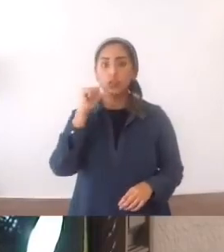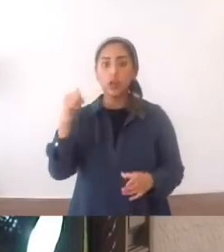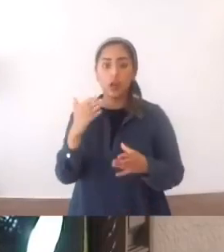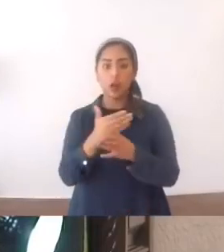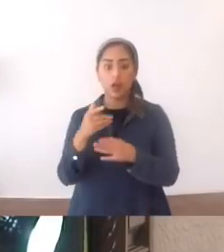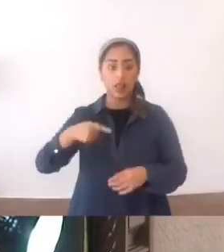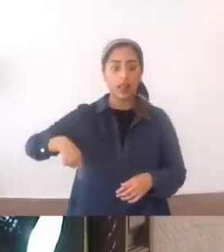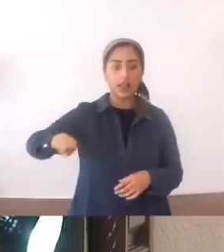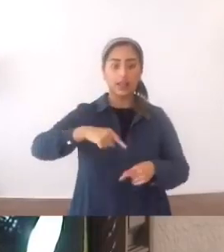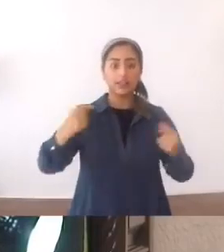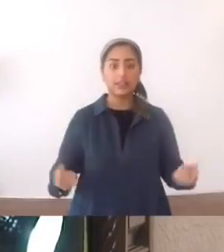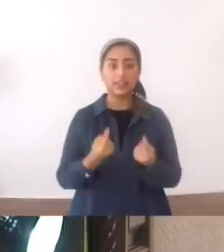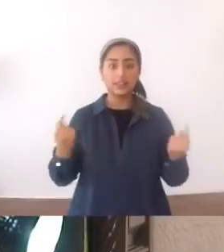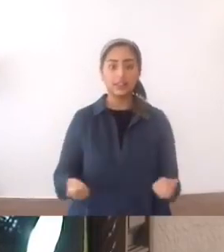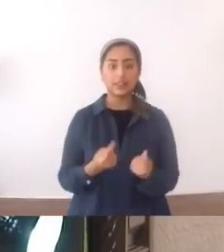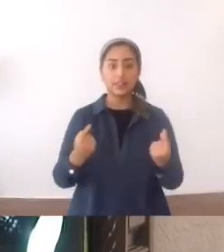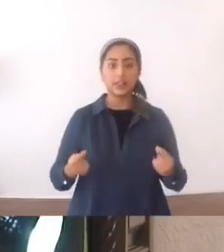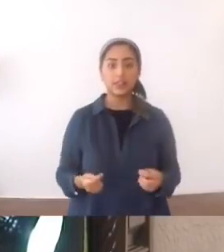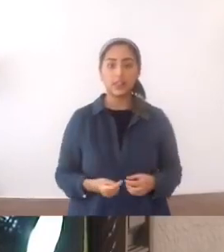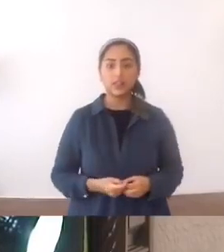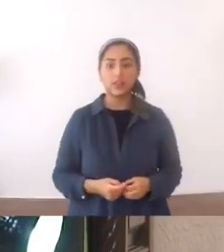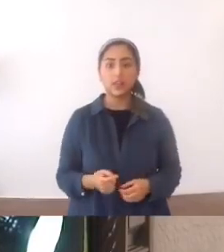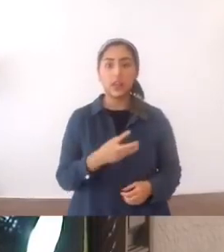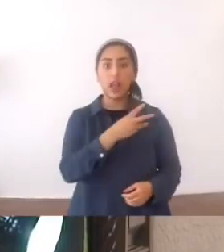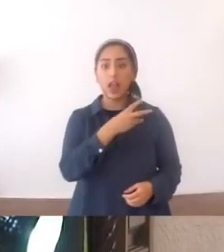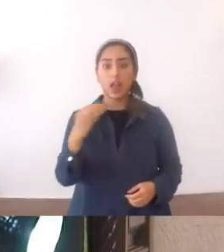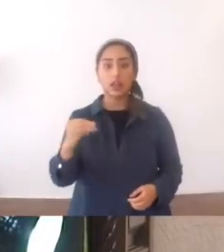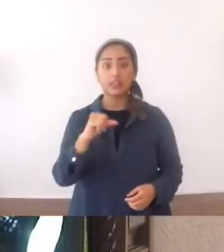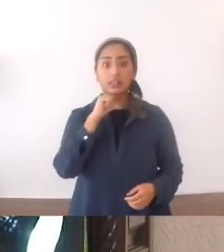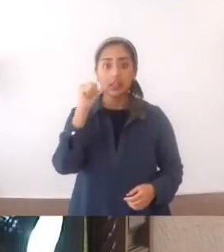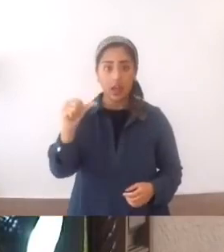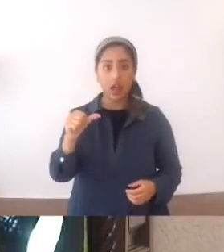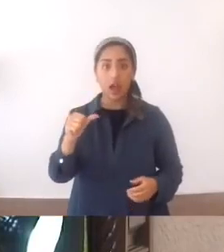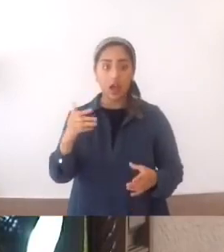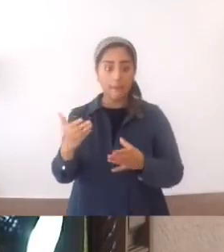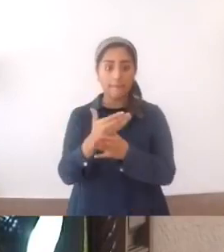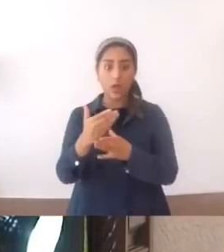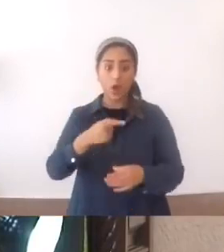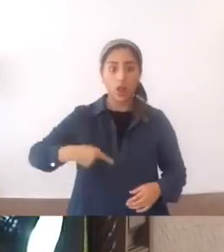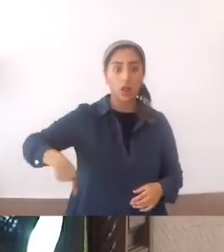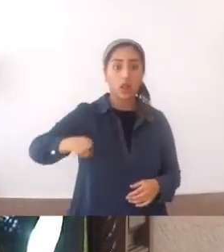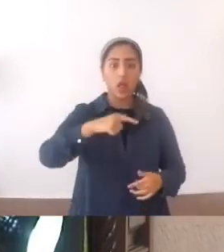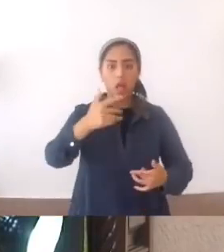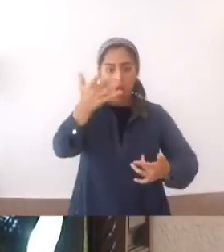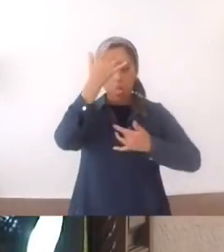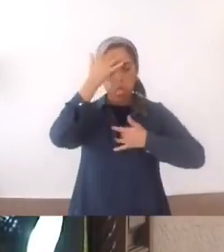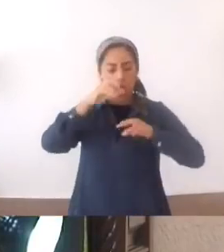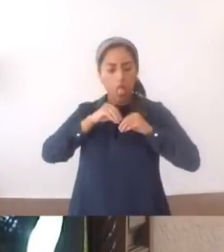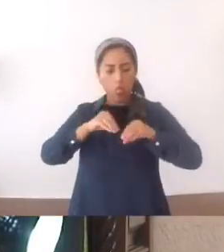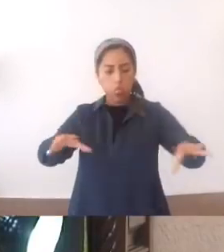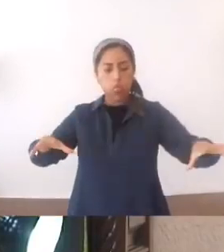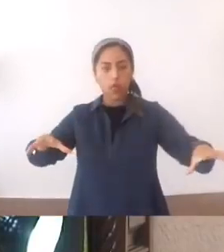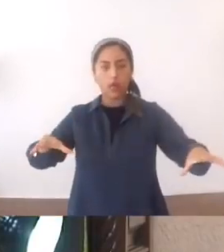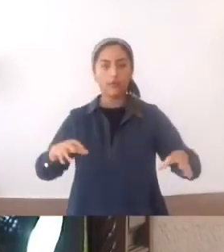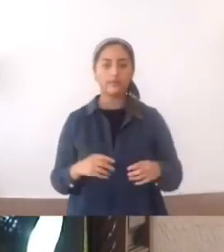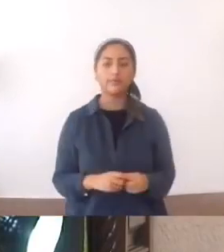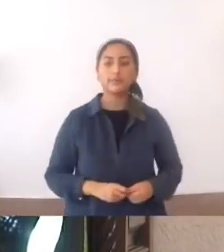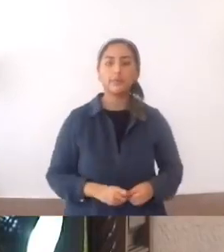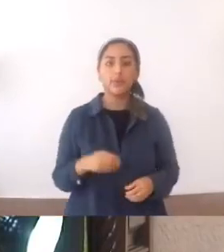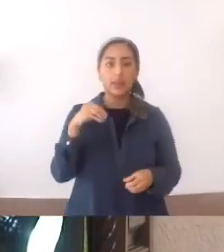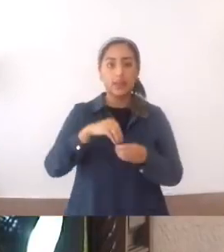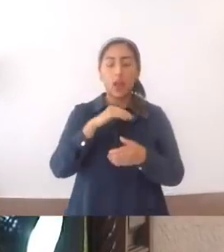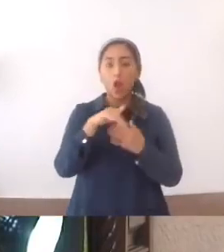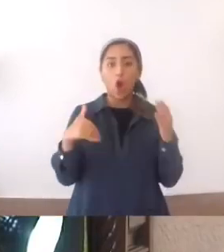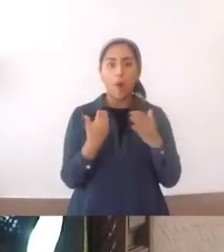no seáis partícipes de sus pecados that you may be not partakers of her sins, y recibid parte de sus plagas. and that you receive not of